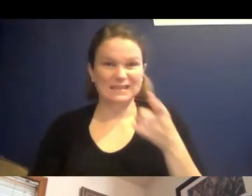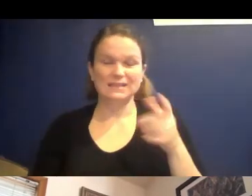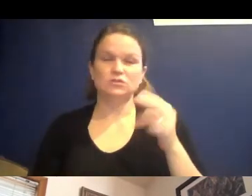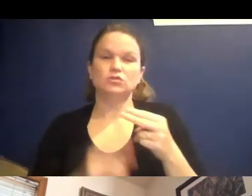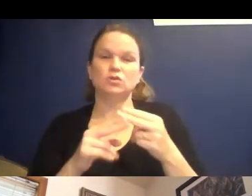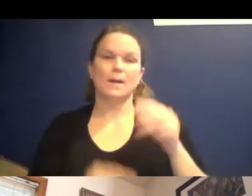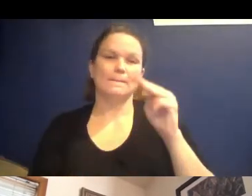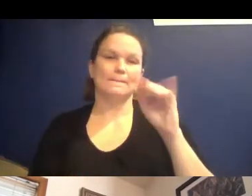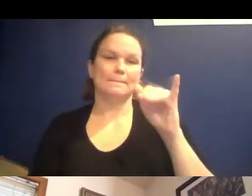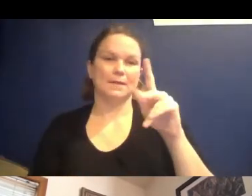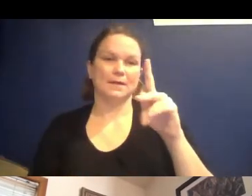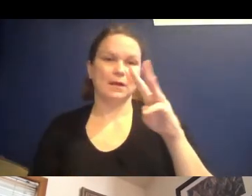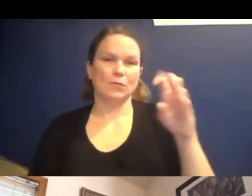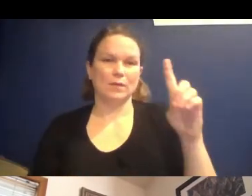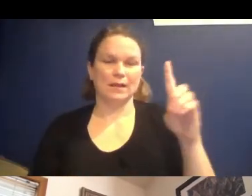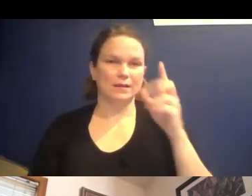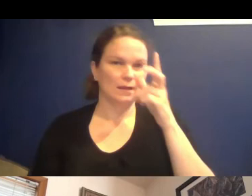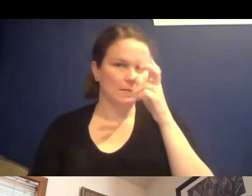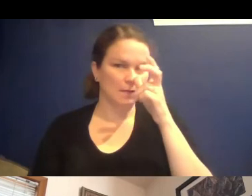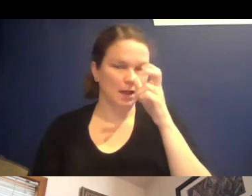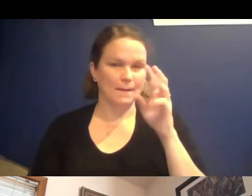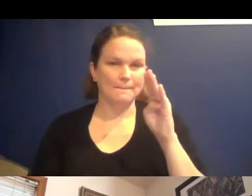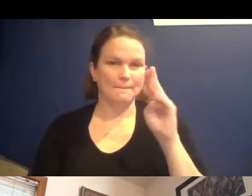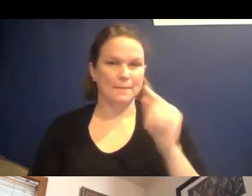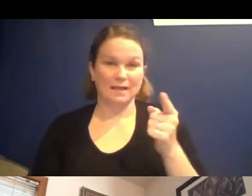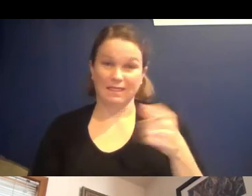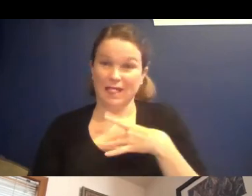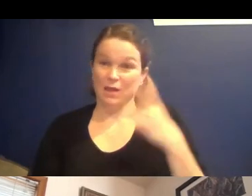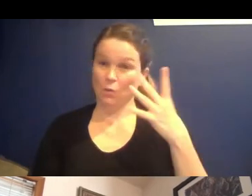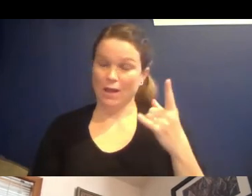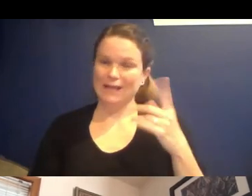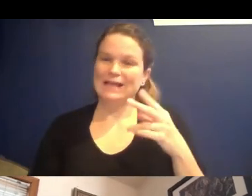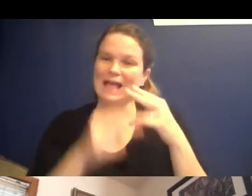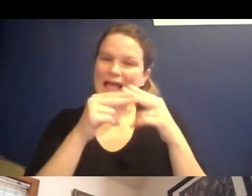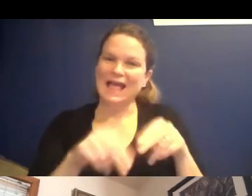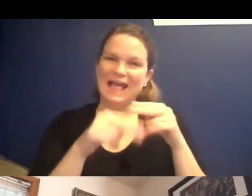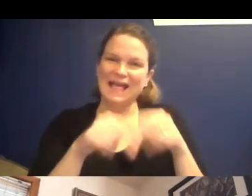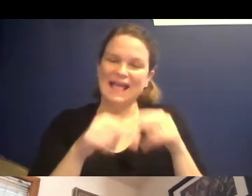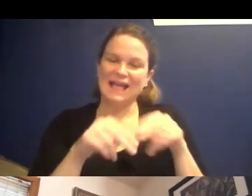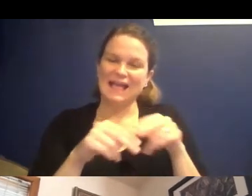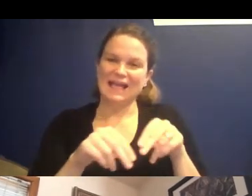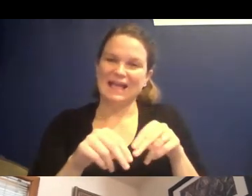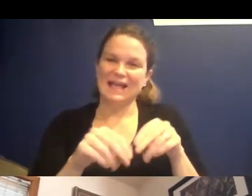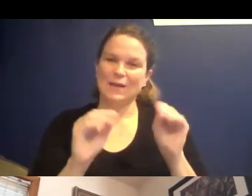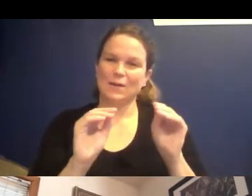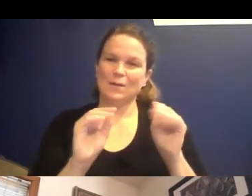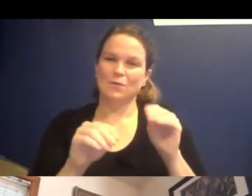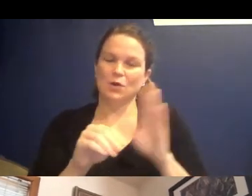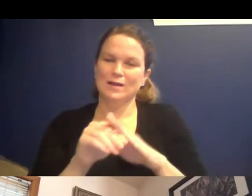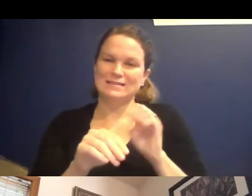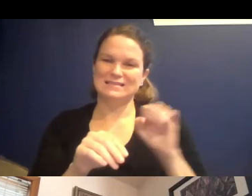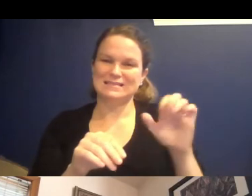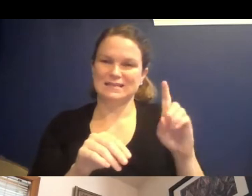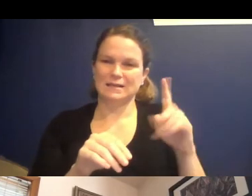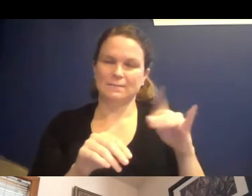bug, and they like milkweed because they lay eggs on the milkweed seed pods, and their